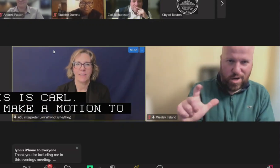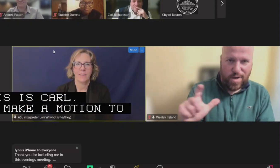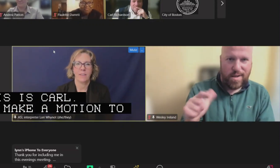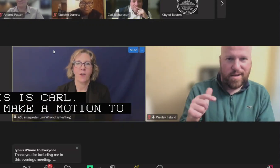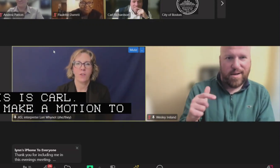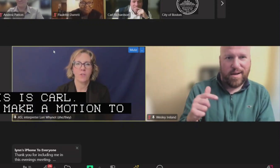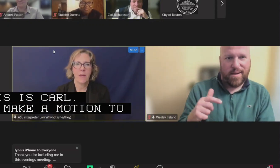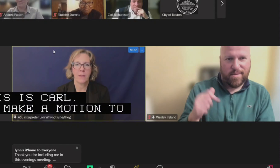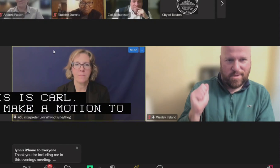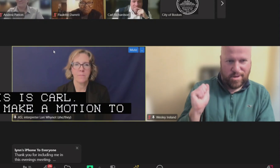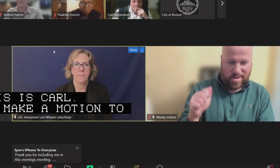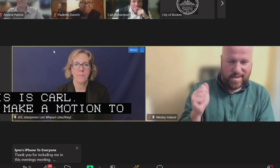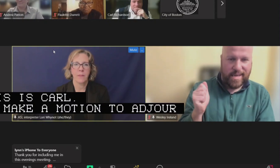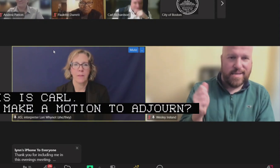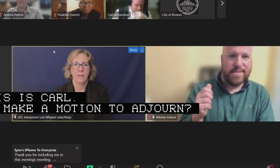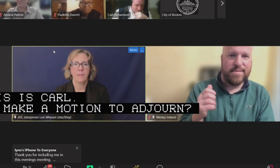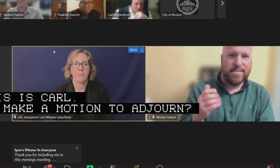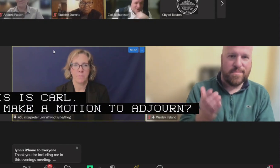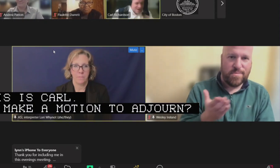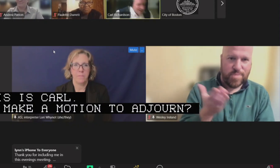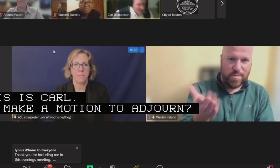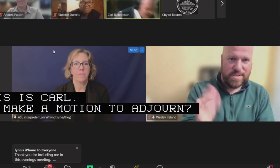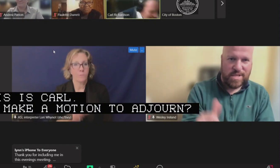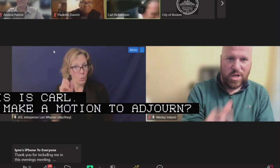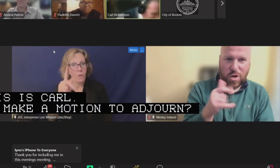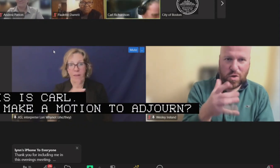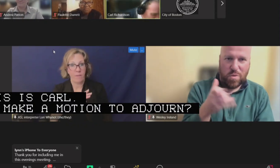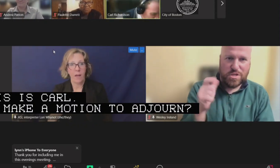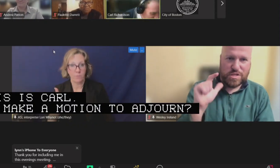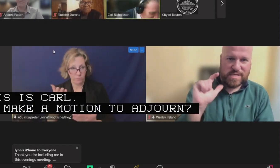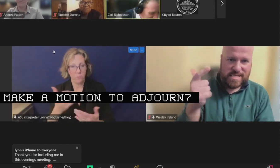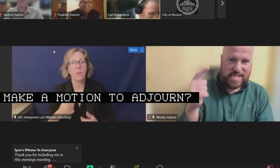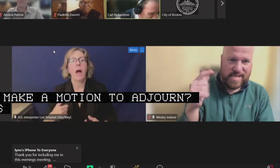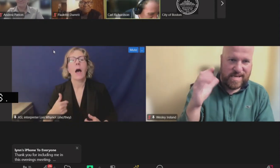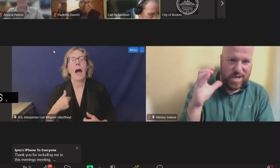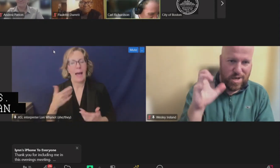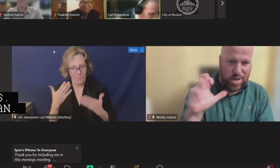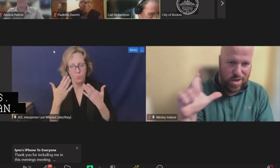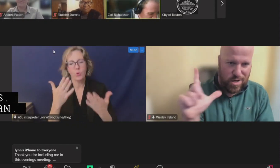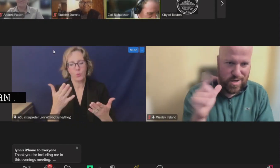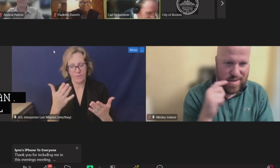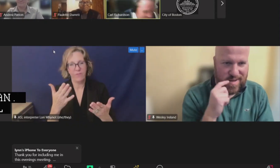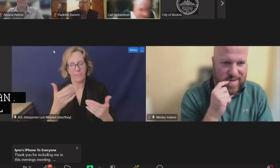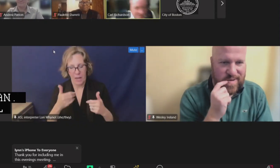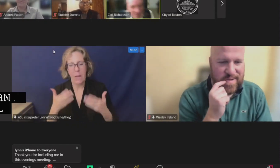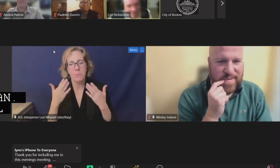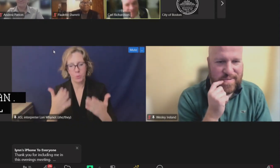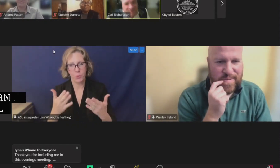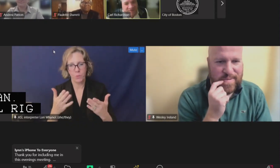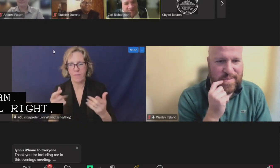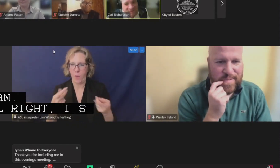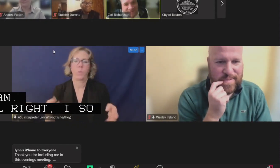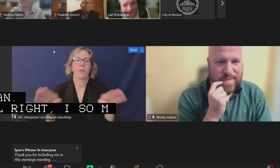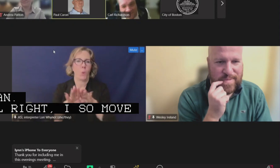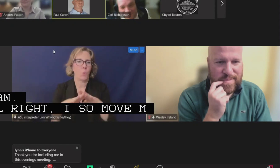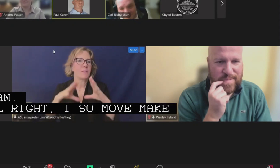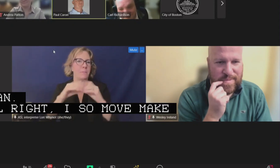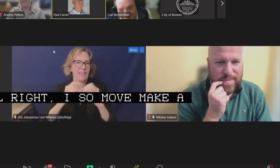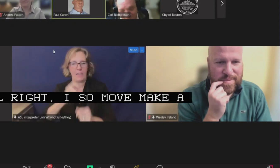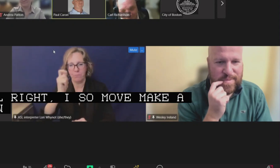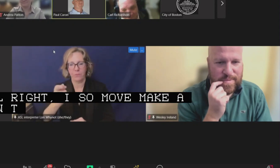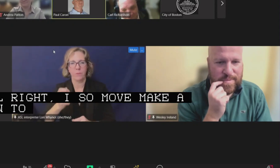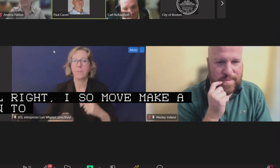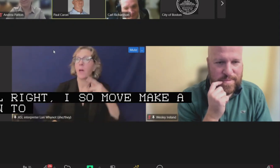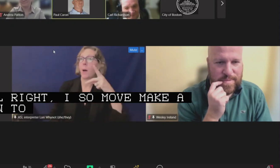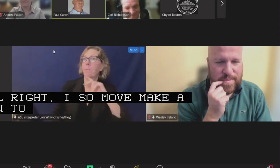Yes, Carl, you can. All right. I so move. Make a motion to adjourn. This is Paul,